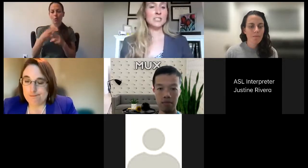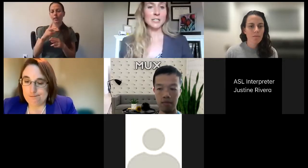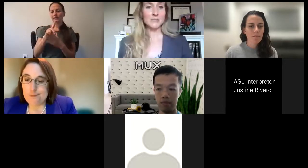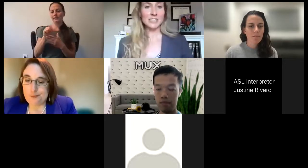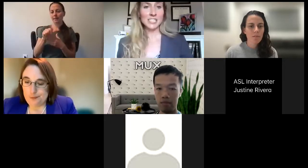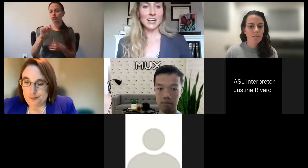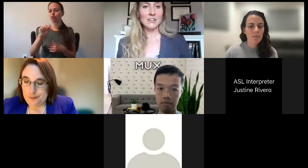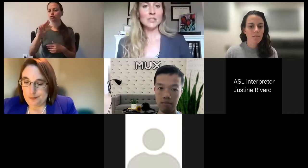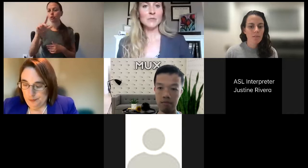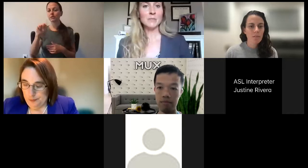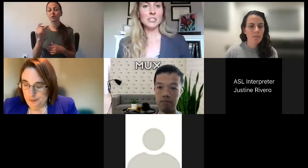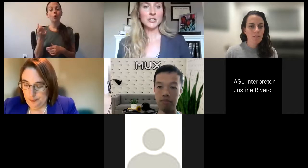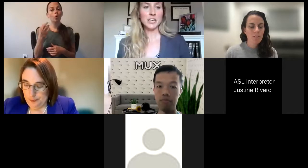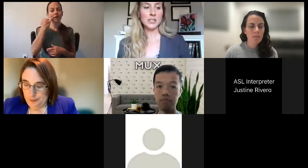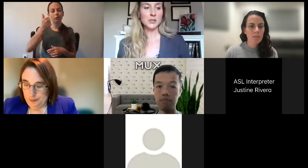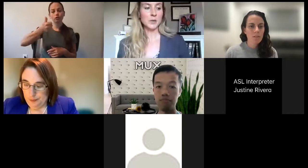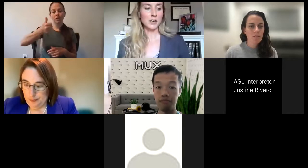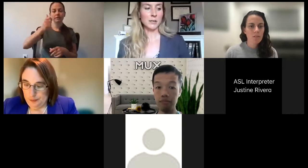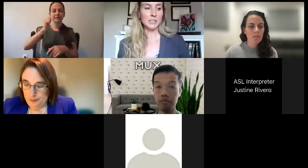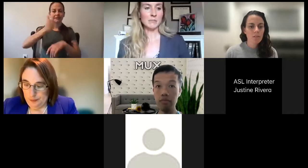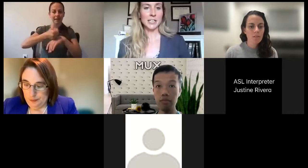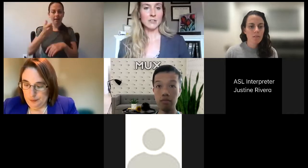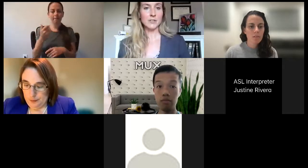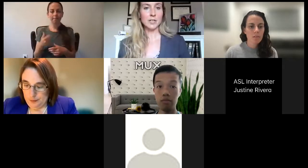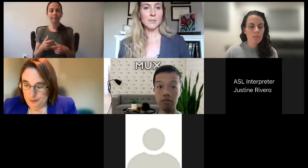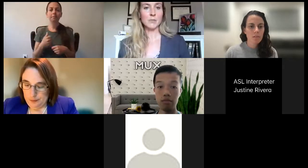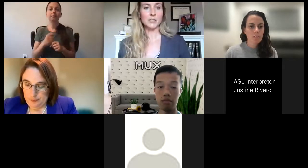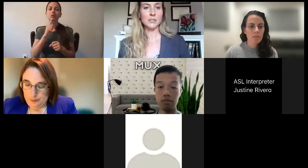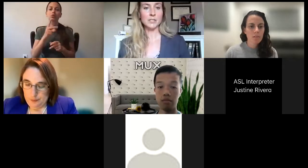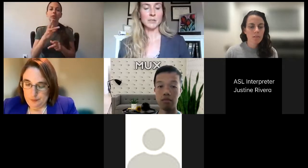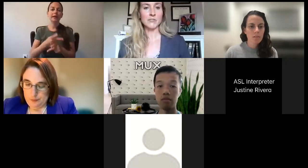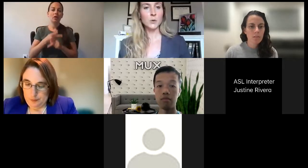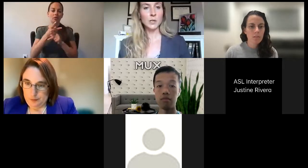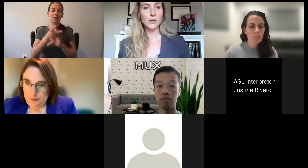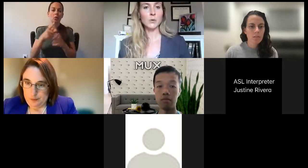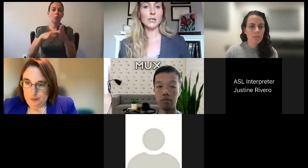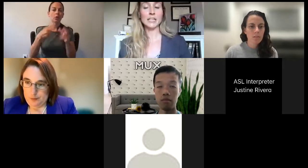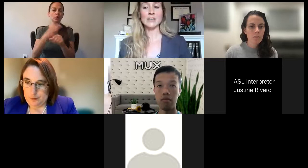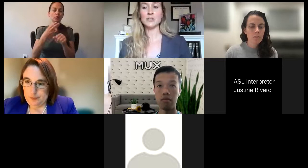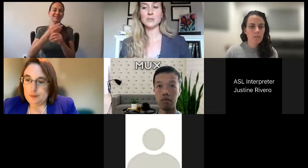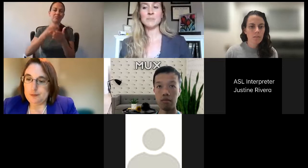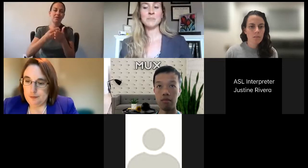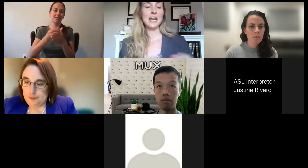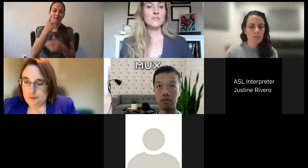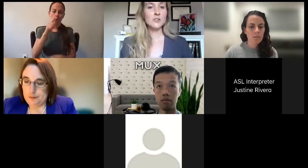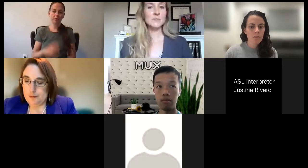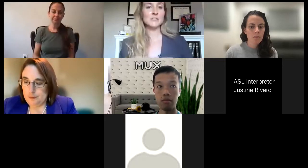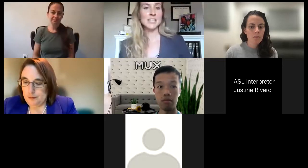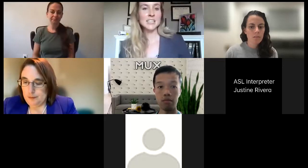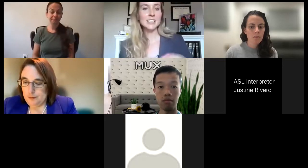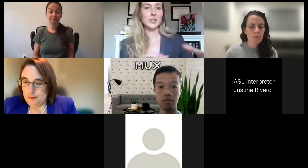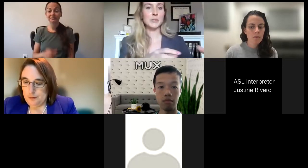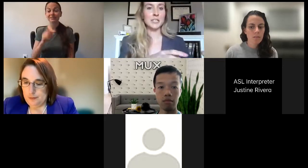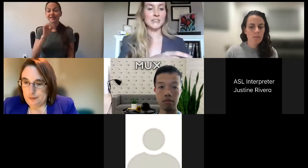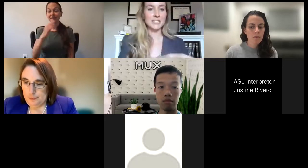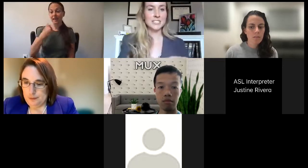Or if you set one up for yourself, you want to make sure that you are being really careful about what you use the money for, or if you have a home and you